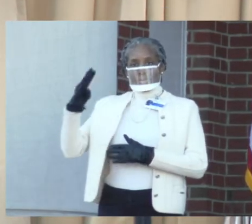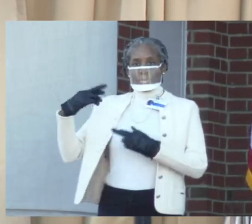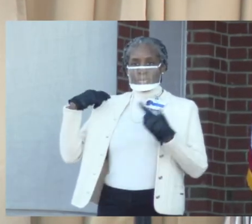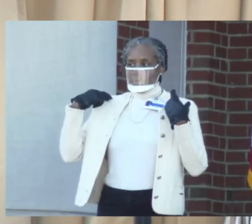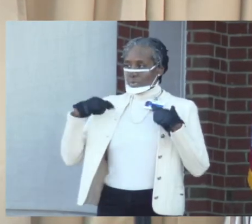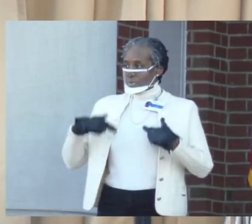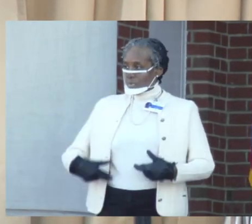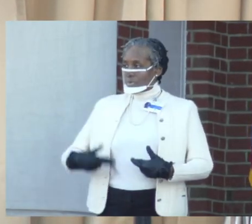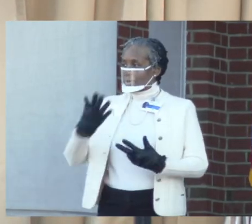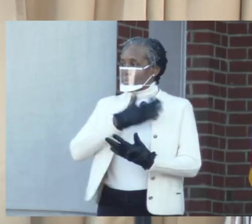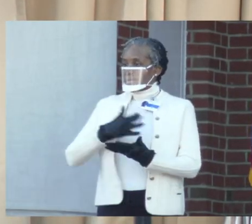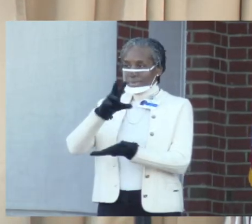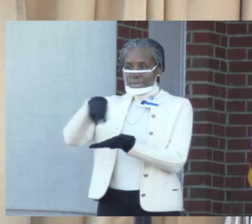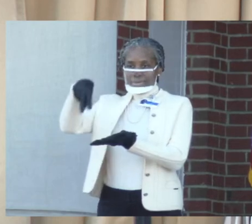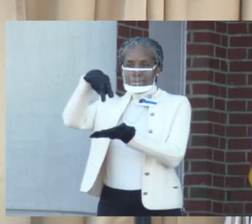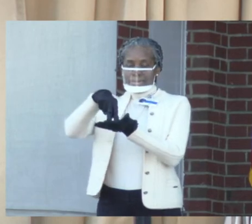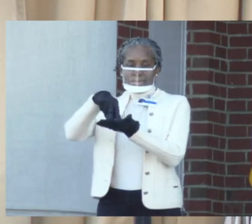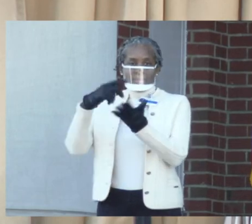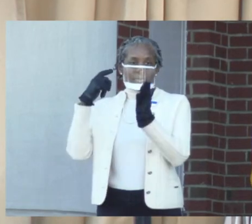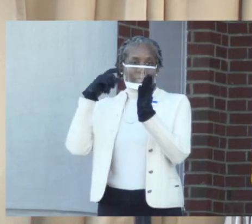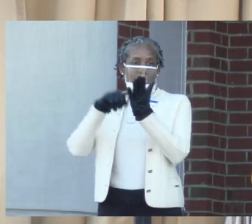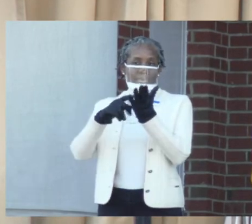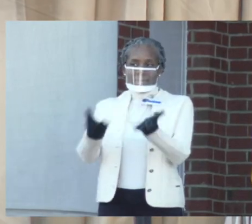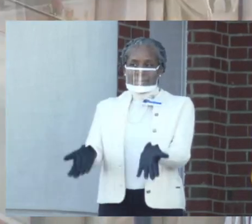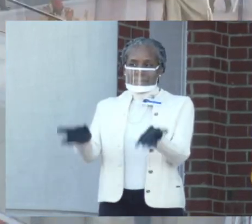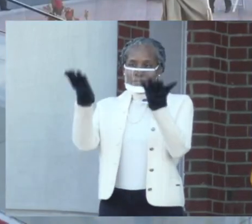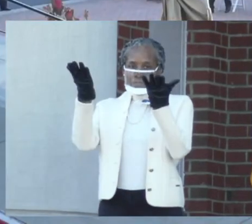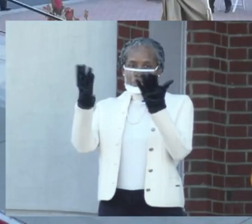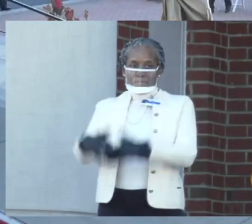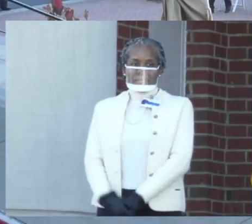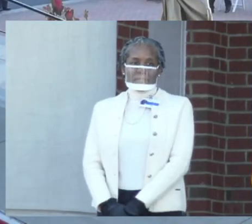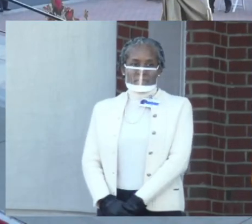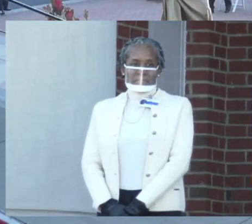cords. Please stand and be recognized.